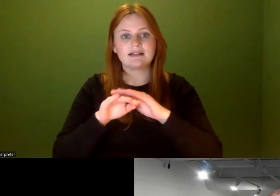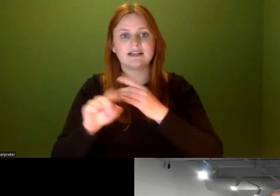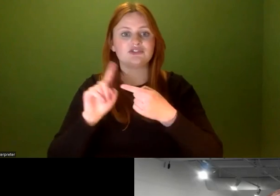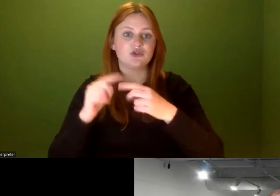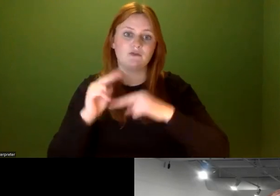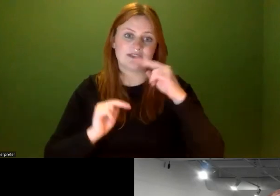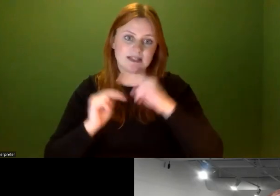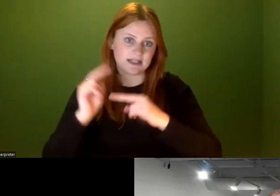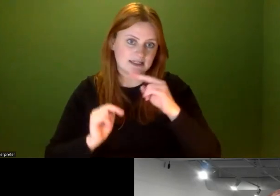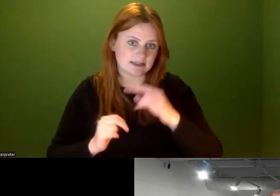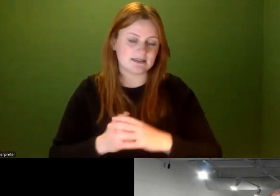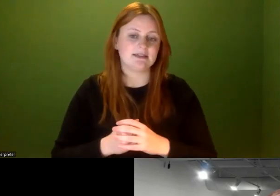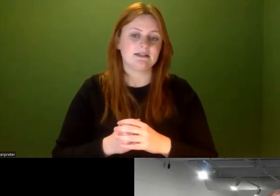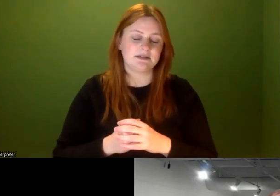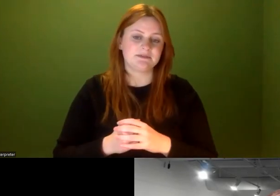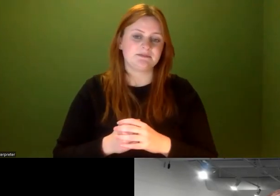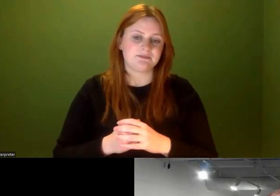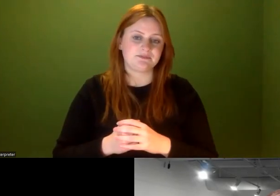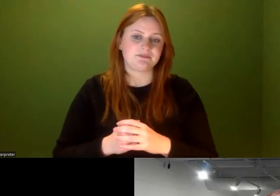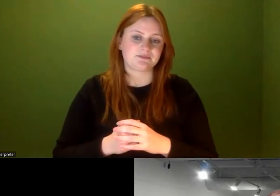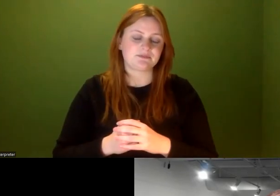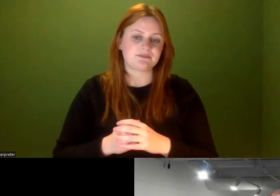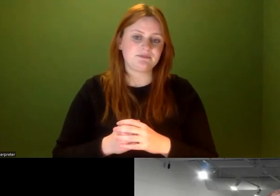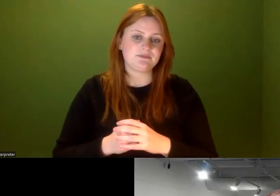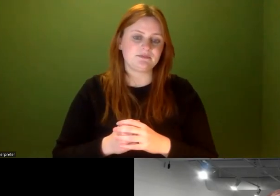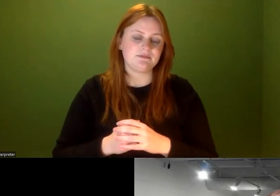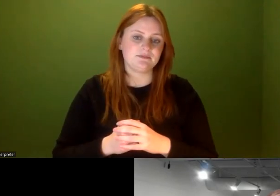facilities. And, you know, also